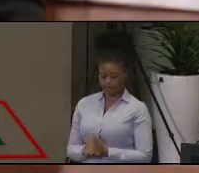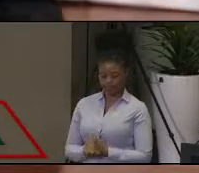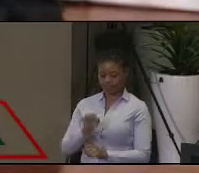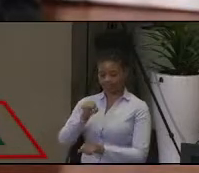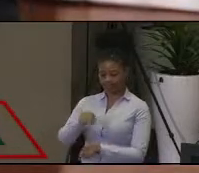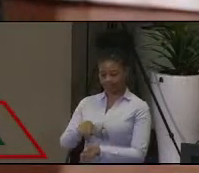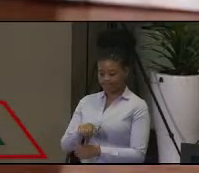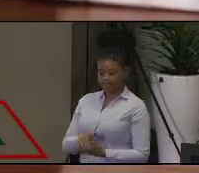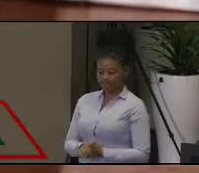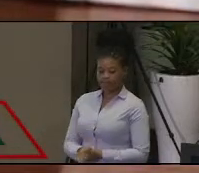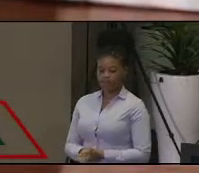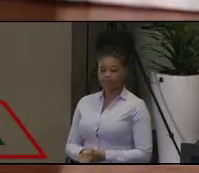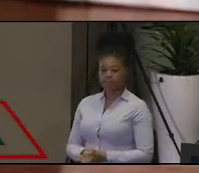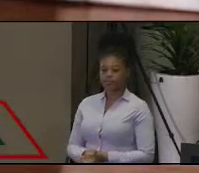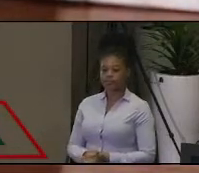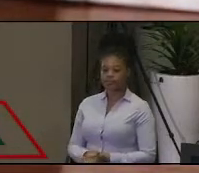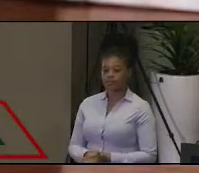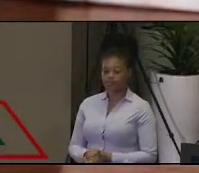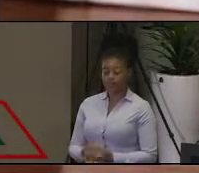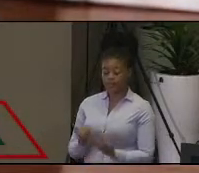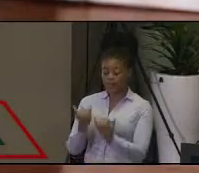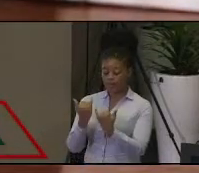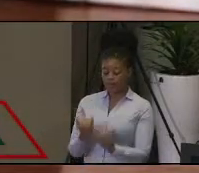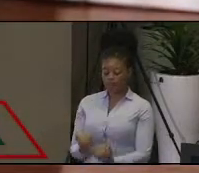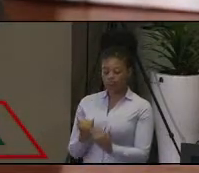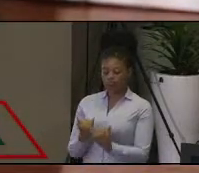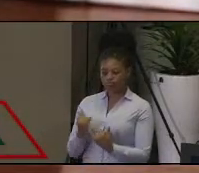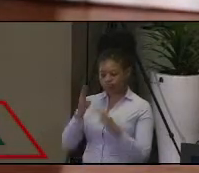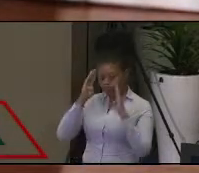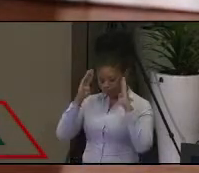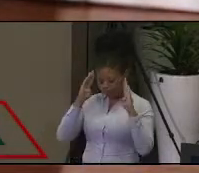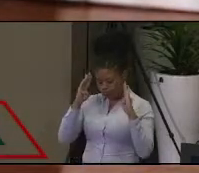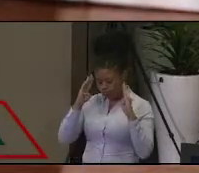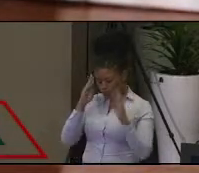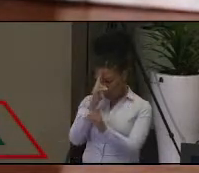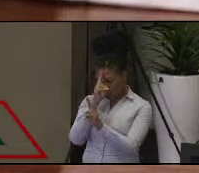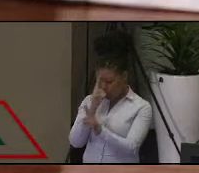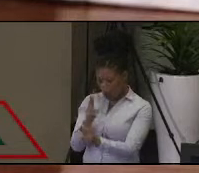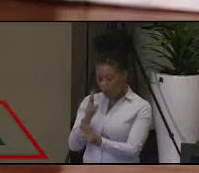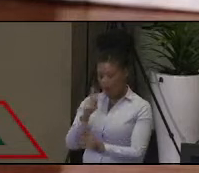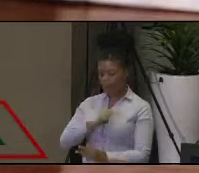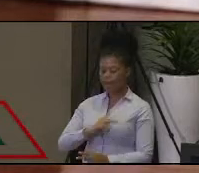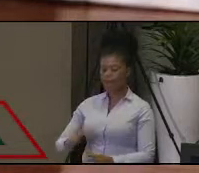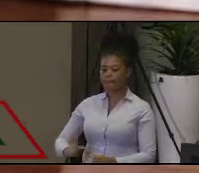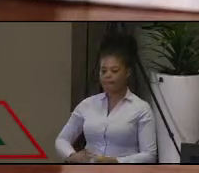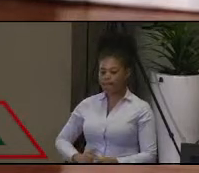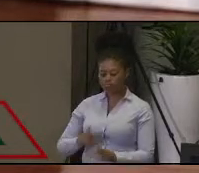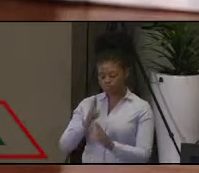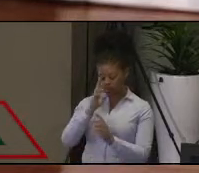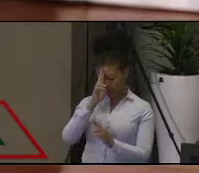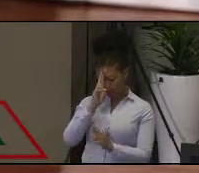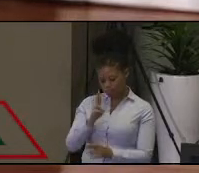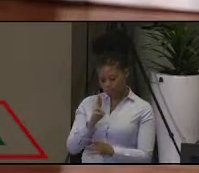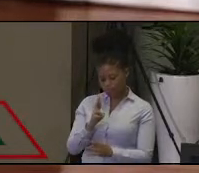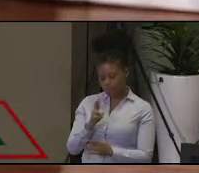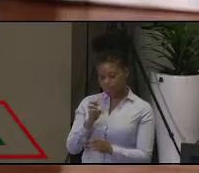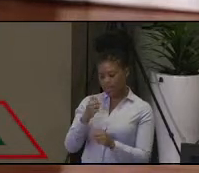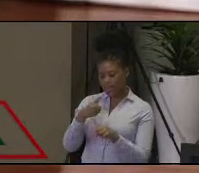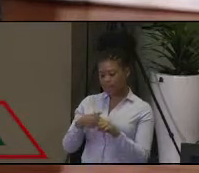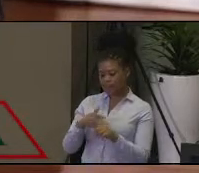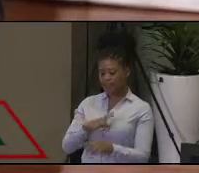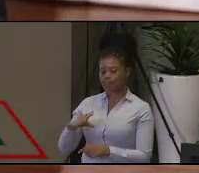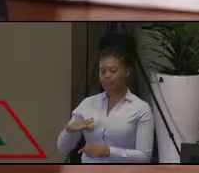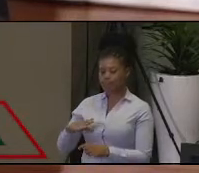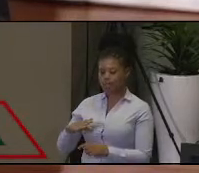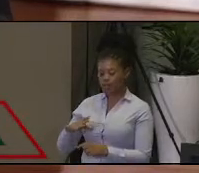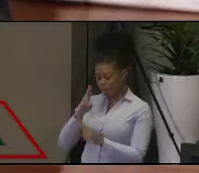Yes. I would like at this point in time to greet the Honourable Premier, to greet the Honourable Members of the Executive Council, to greet